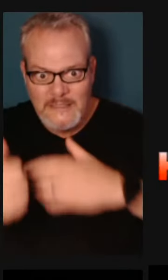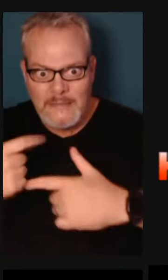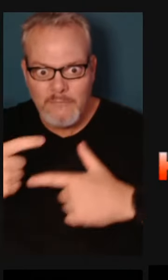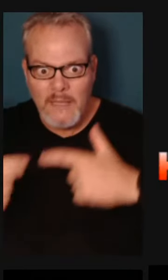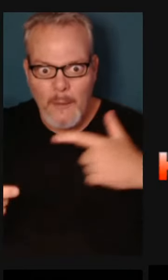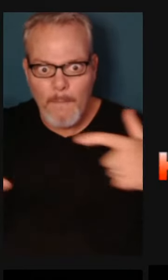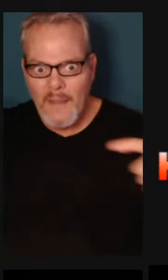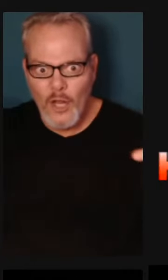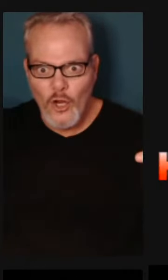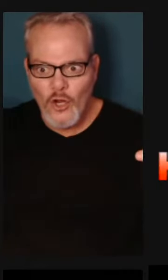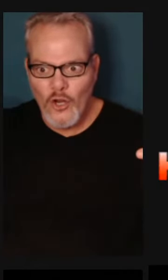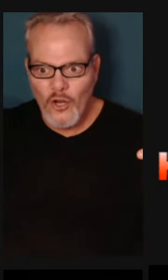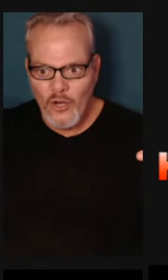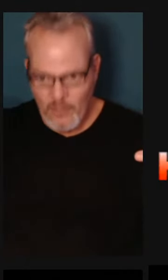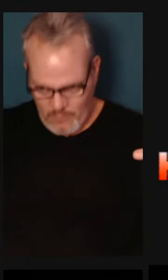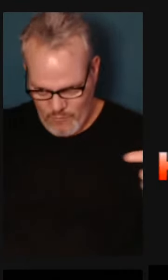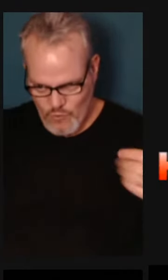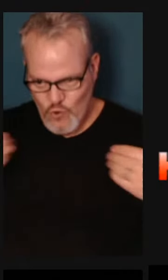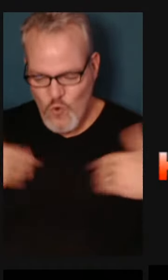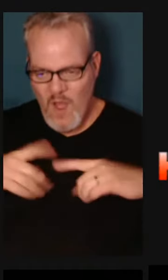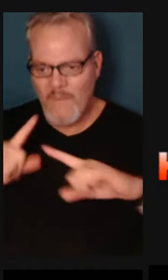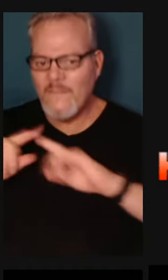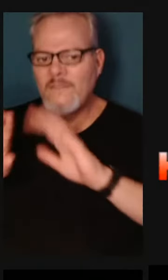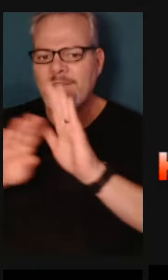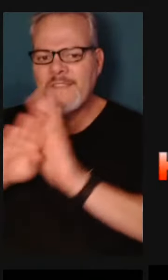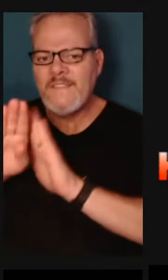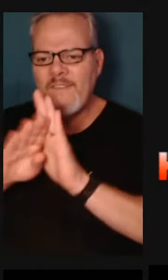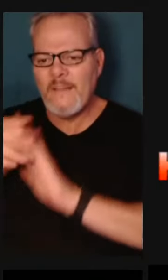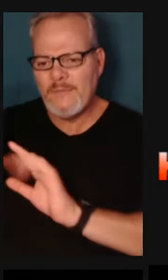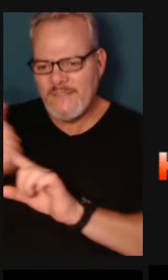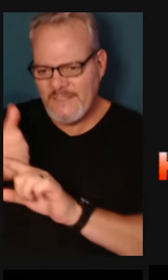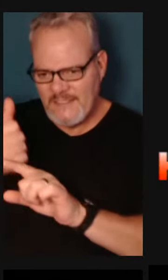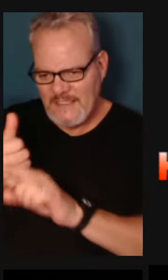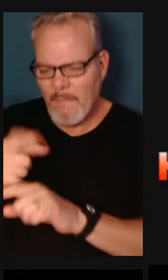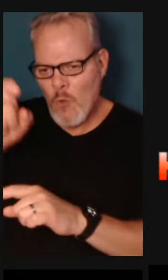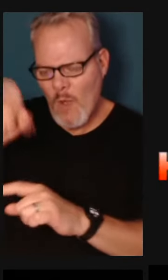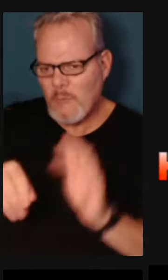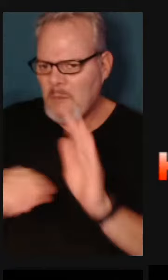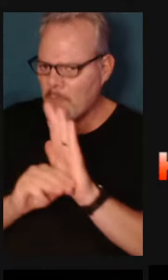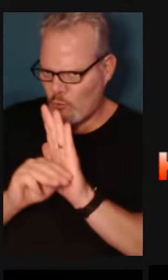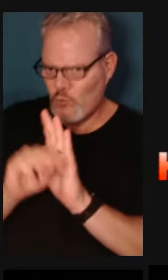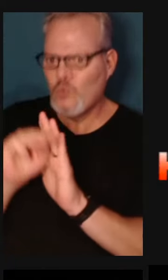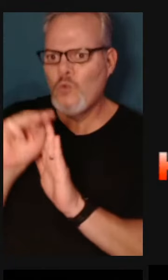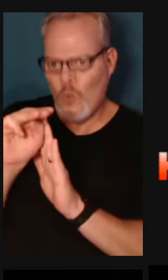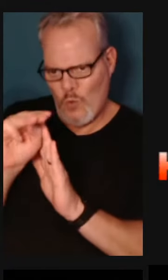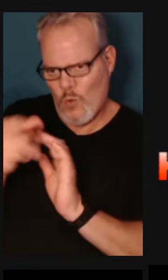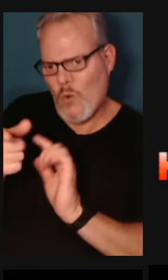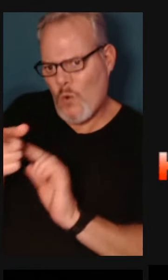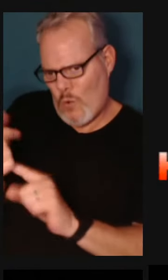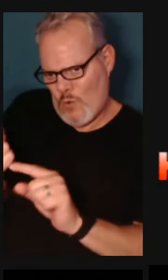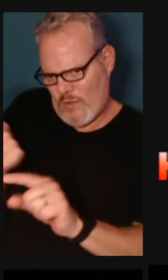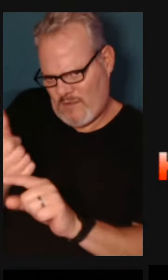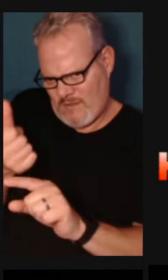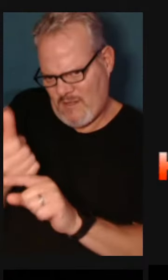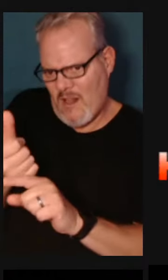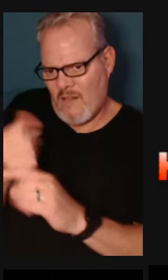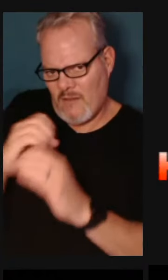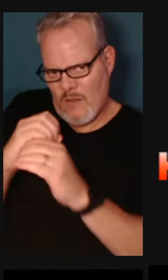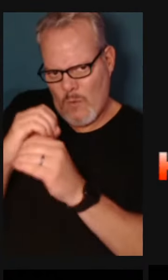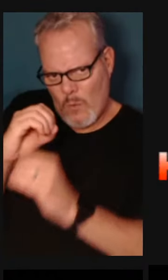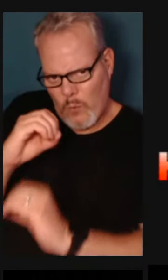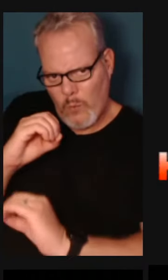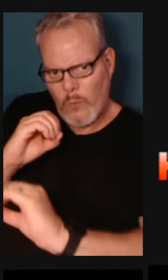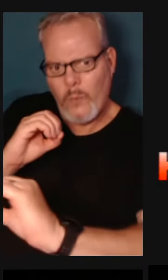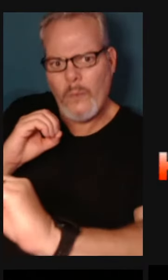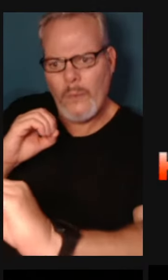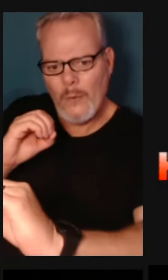this development to what must be a fairly mature conduit now also, right? And so it's